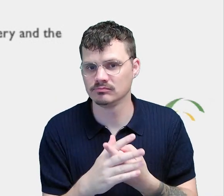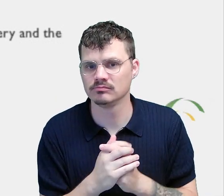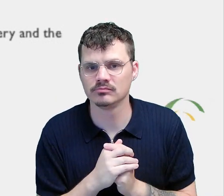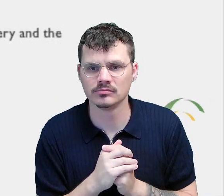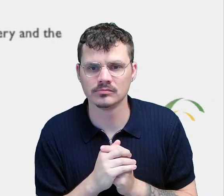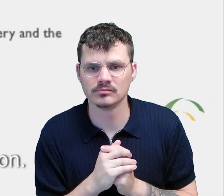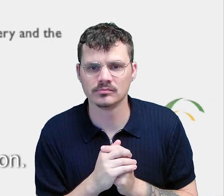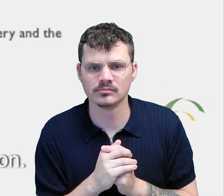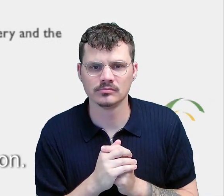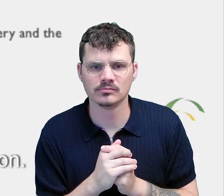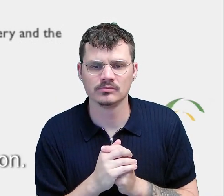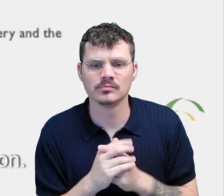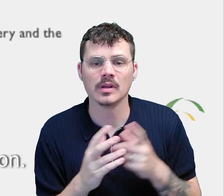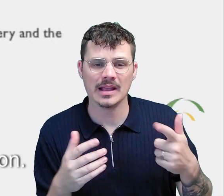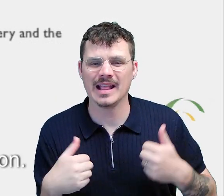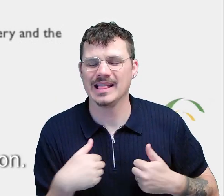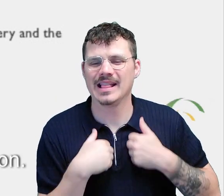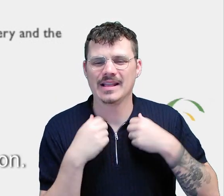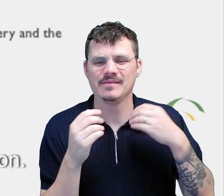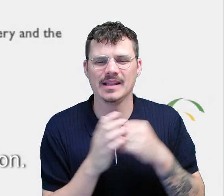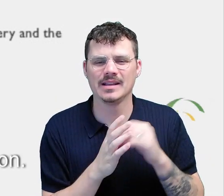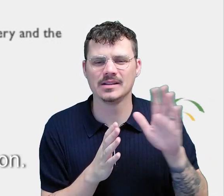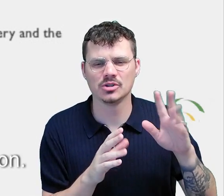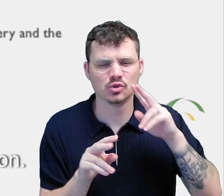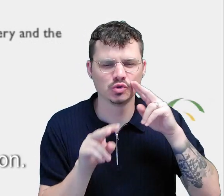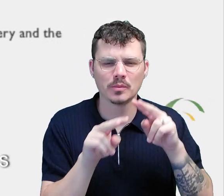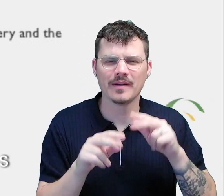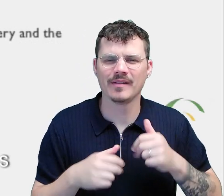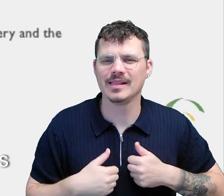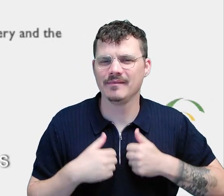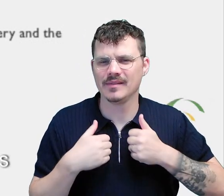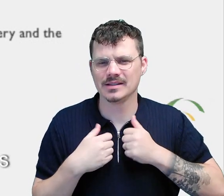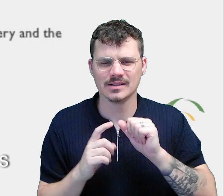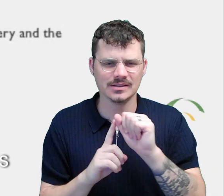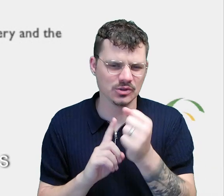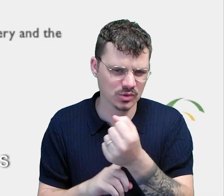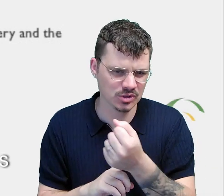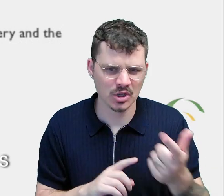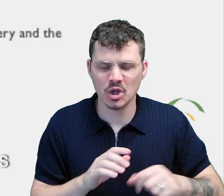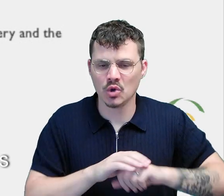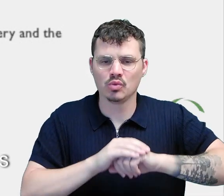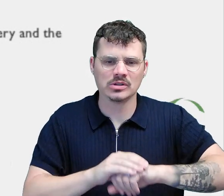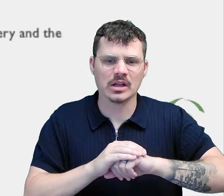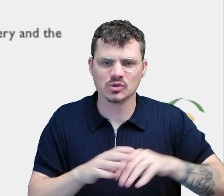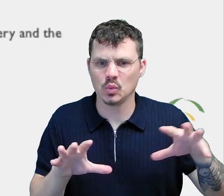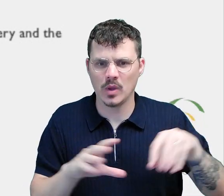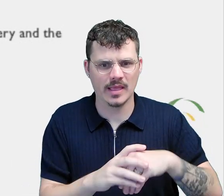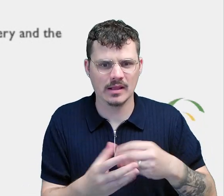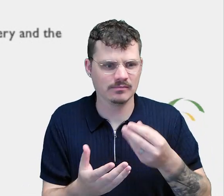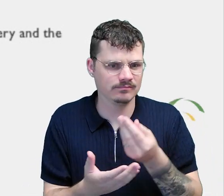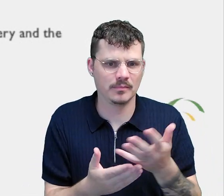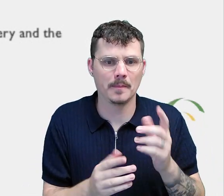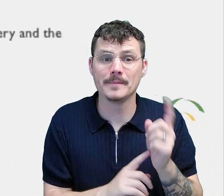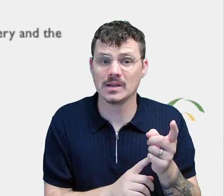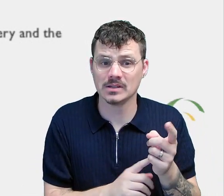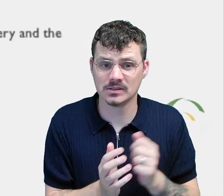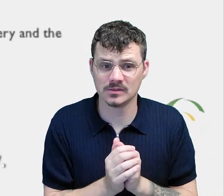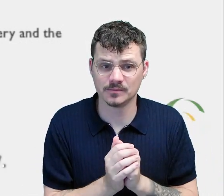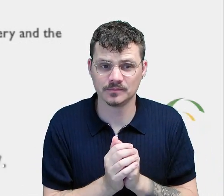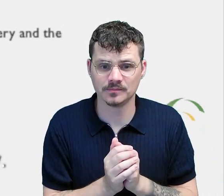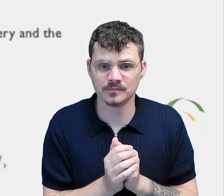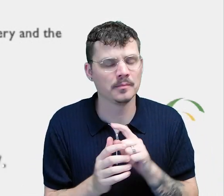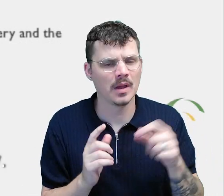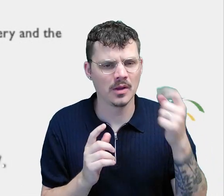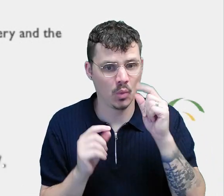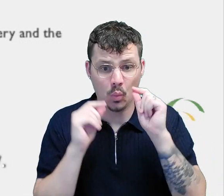He lives in a supervised living situation. He was resuscitated within minutes, but